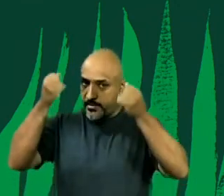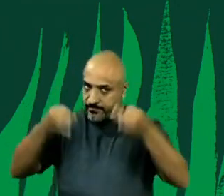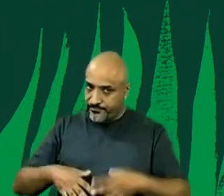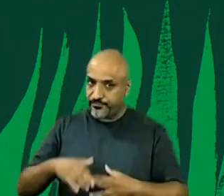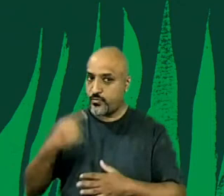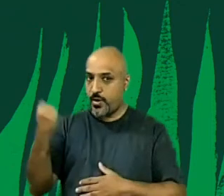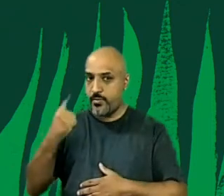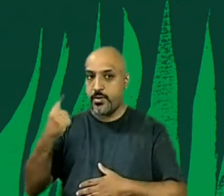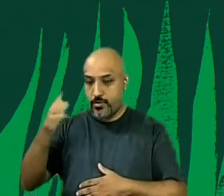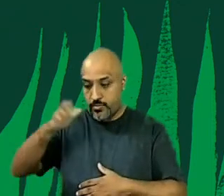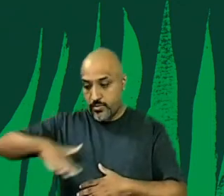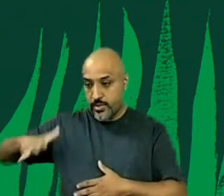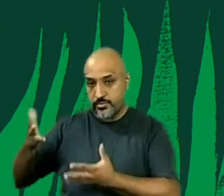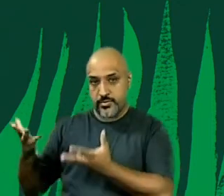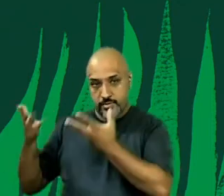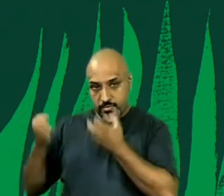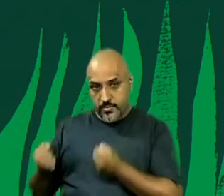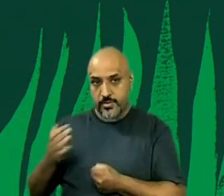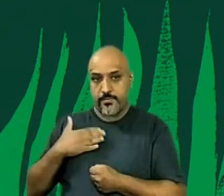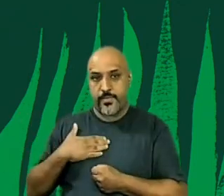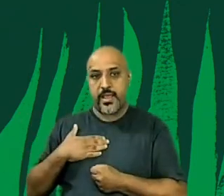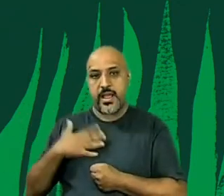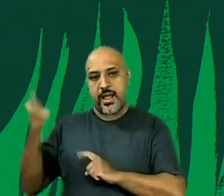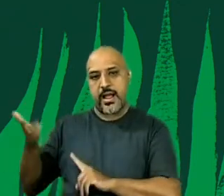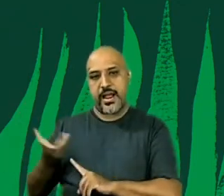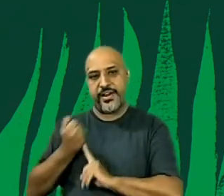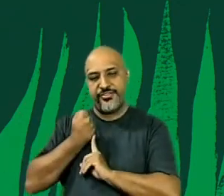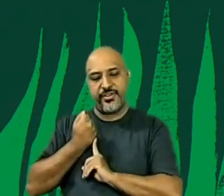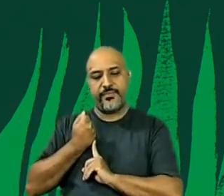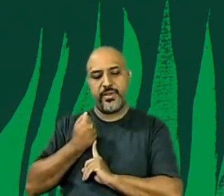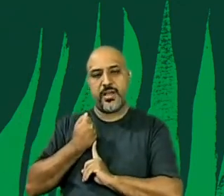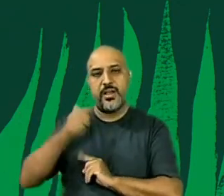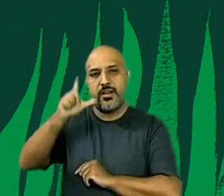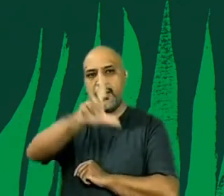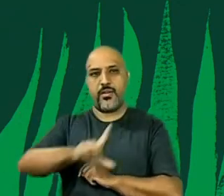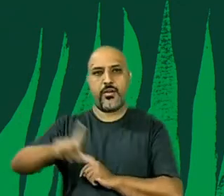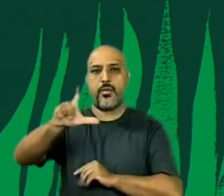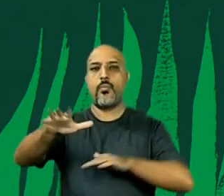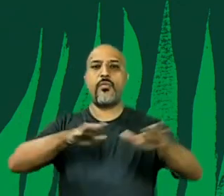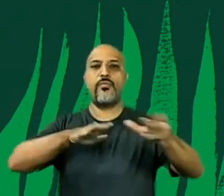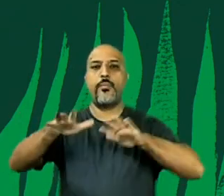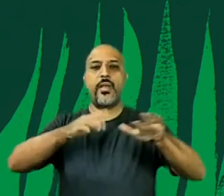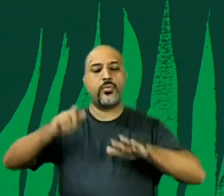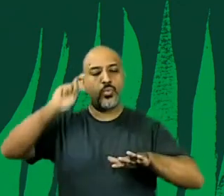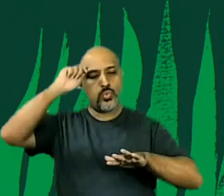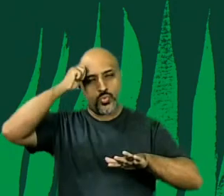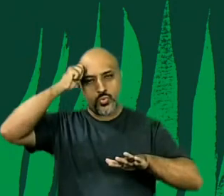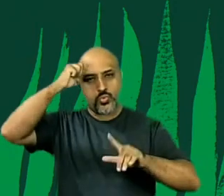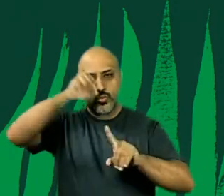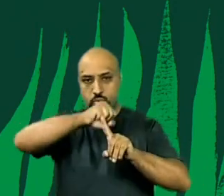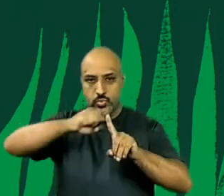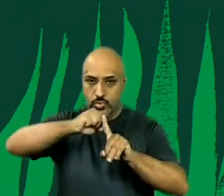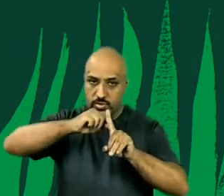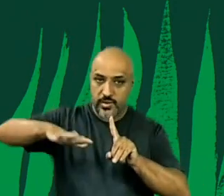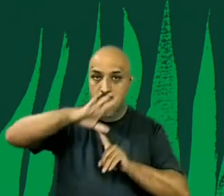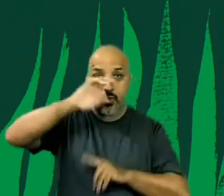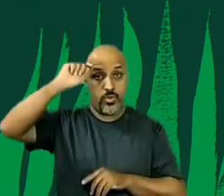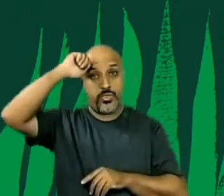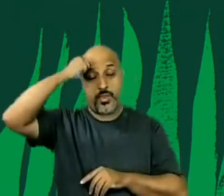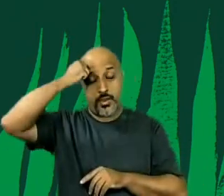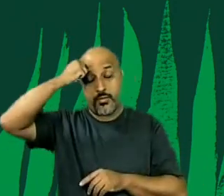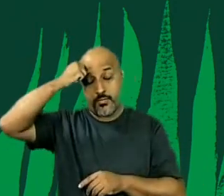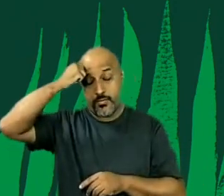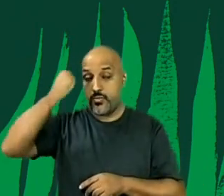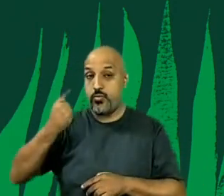as the, to sustain it. My art and literature, it was the Black social movement. It was my main source